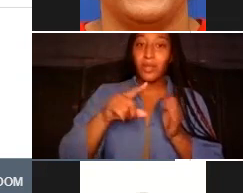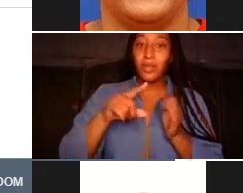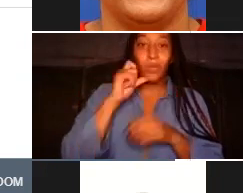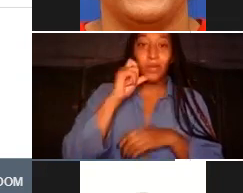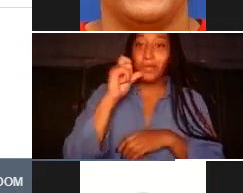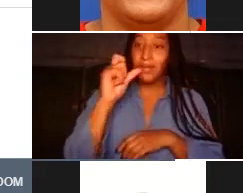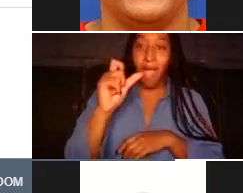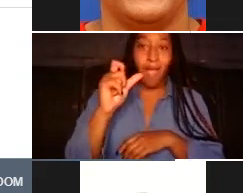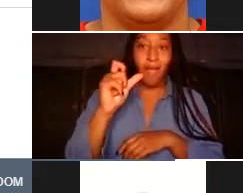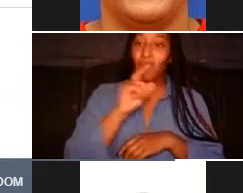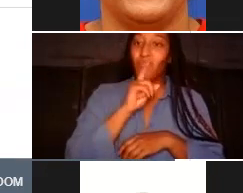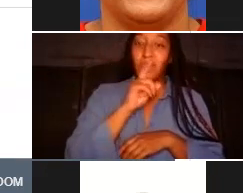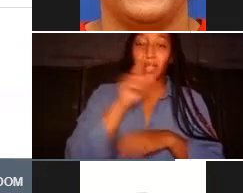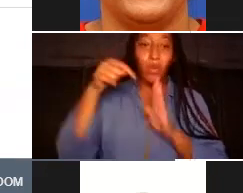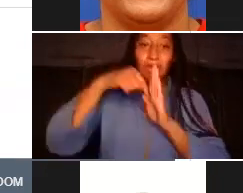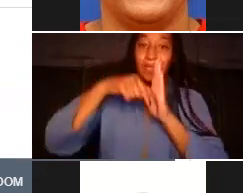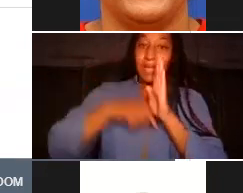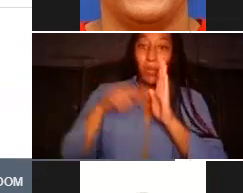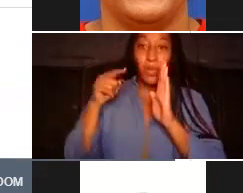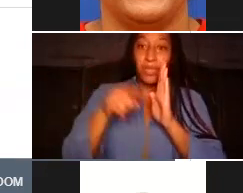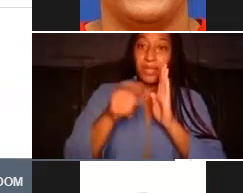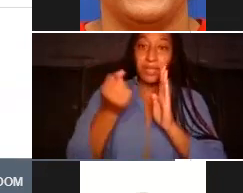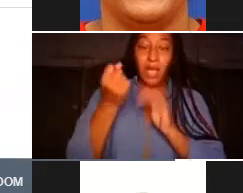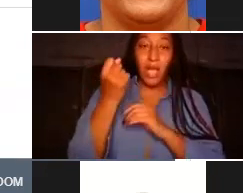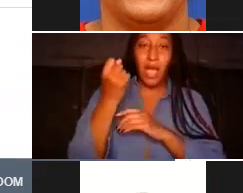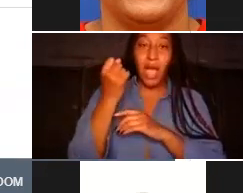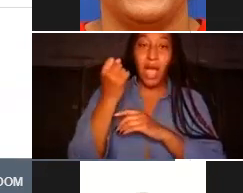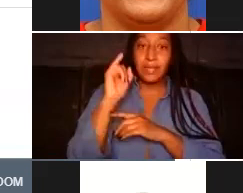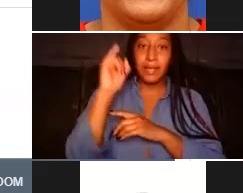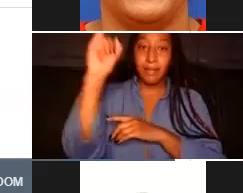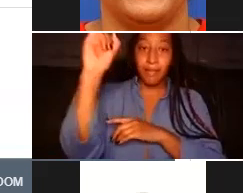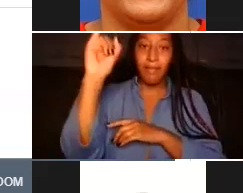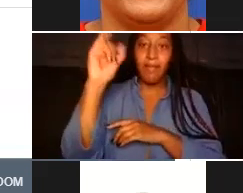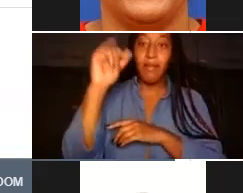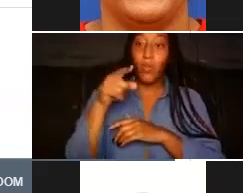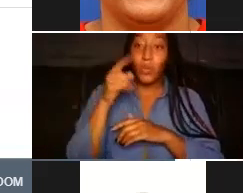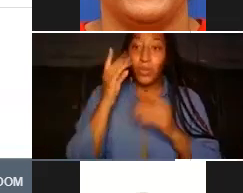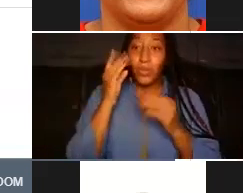When we look at simple harmonic oscillators like a pendulum or an object attached to a spring,